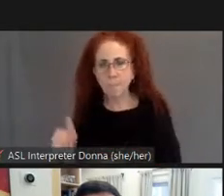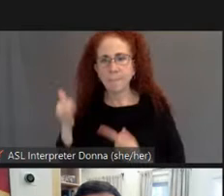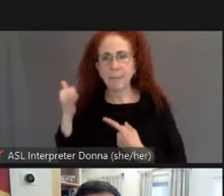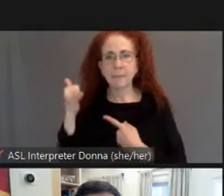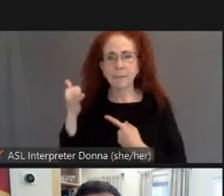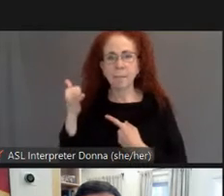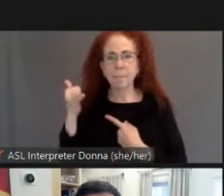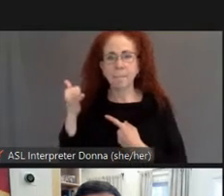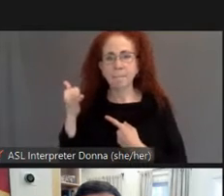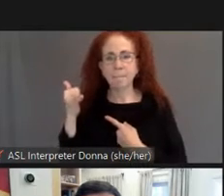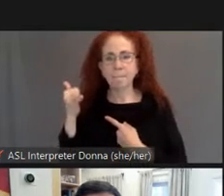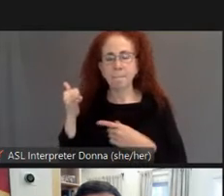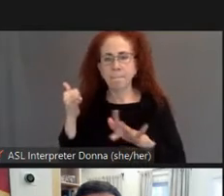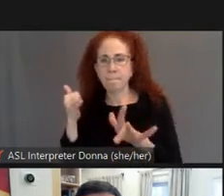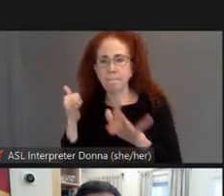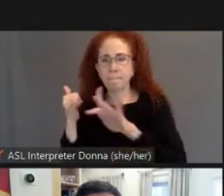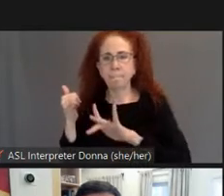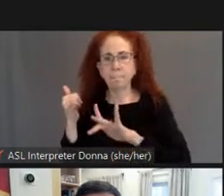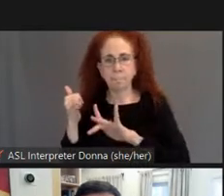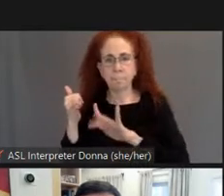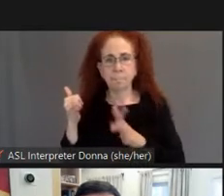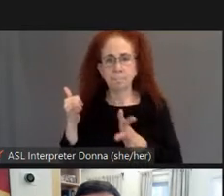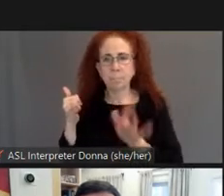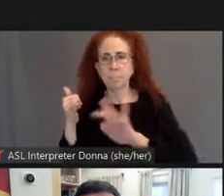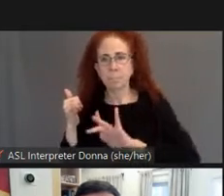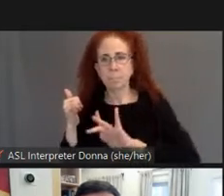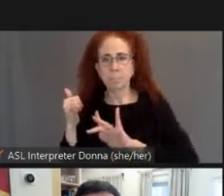and turns the dial.